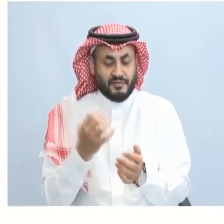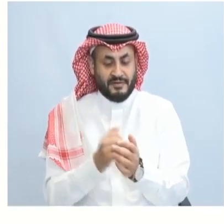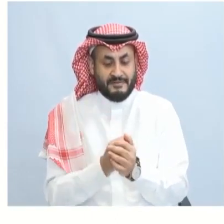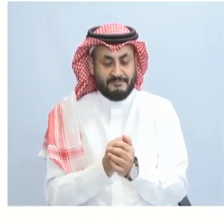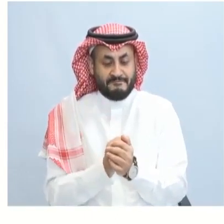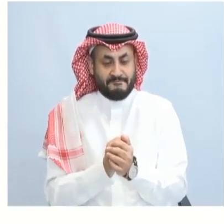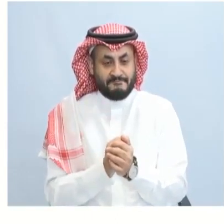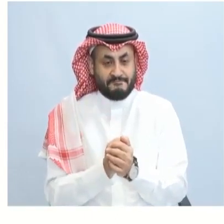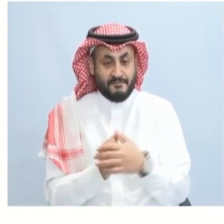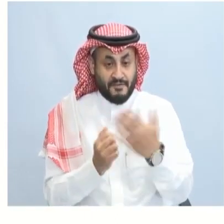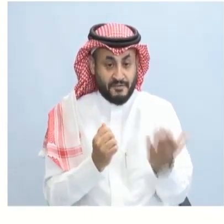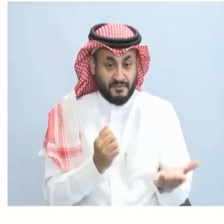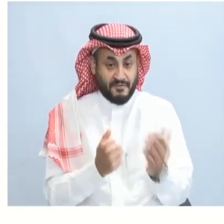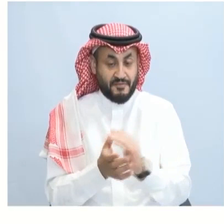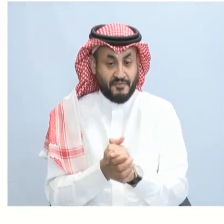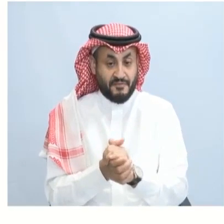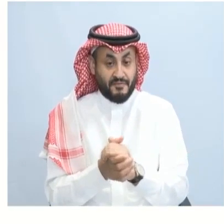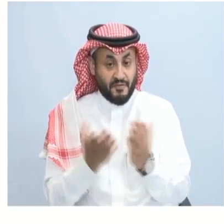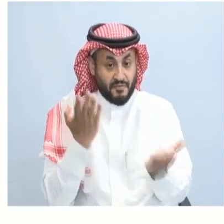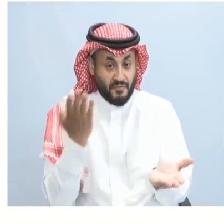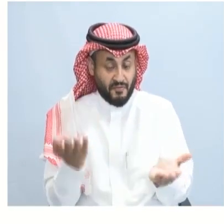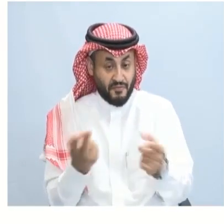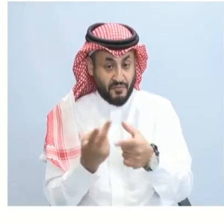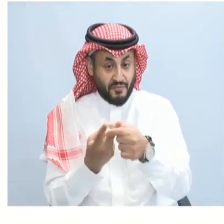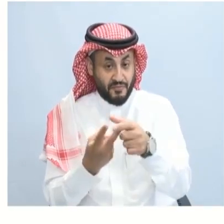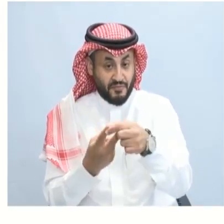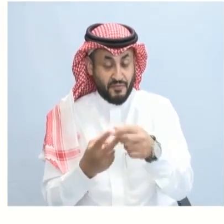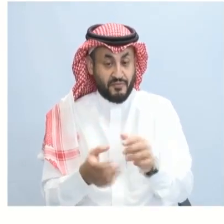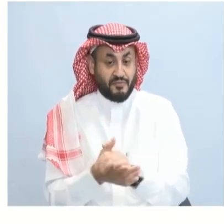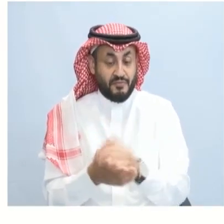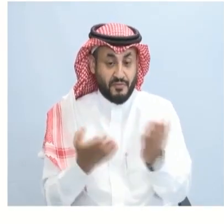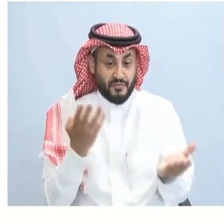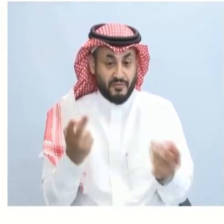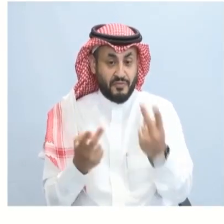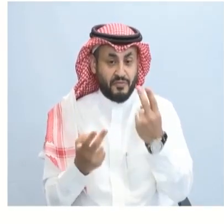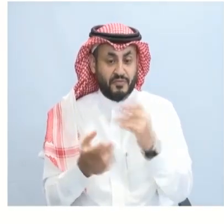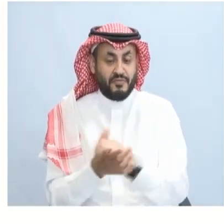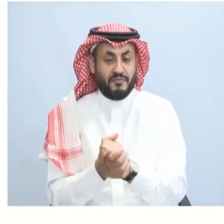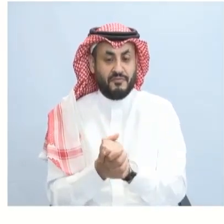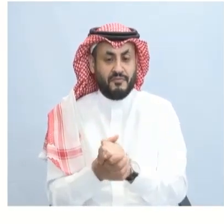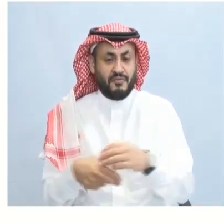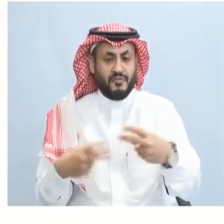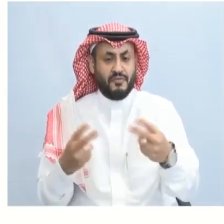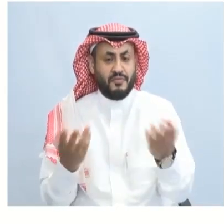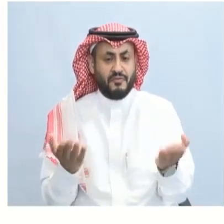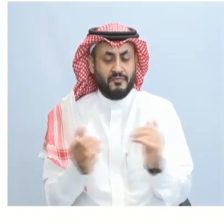On the other hand, means that I have an option in one hand, but on the other, I have another option.